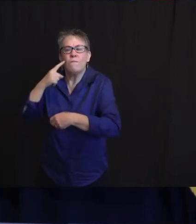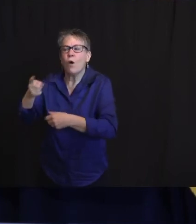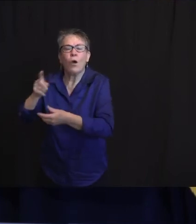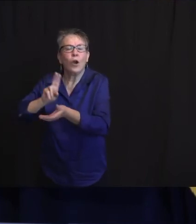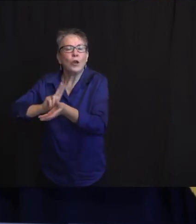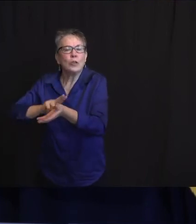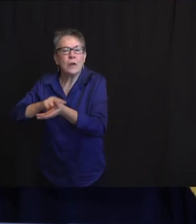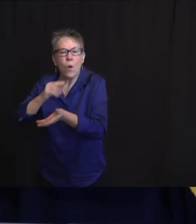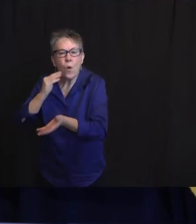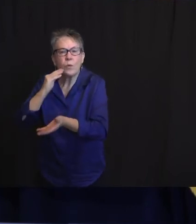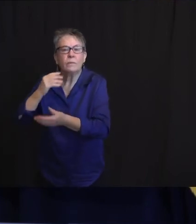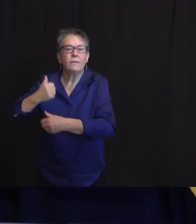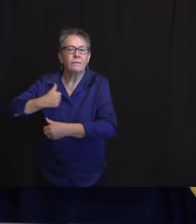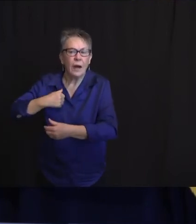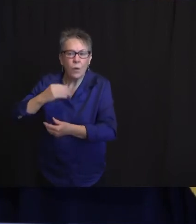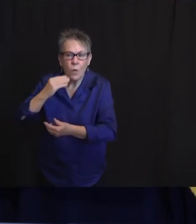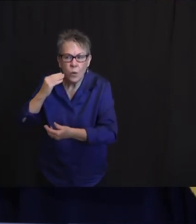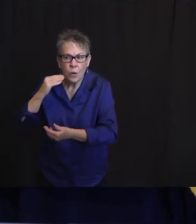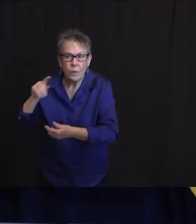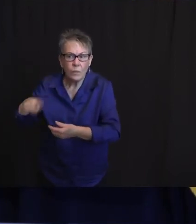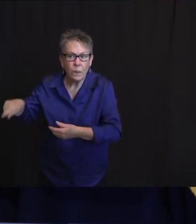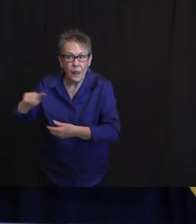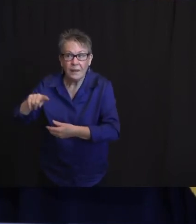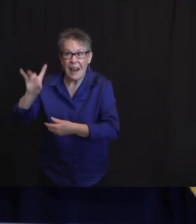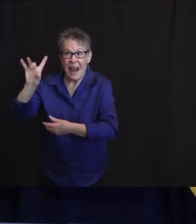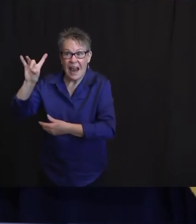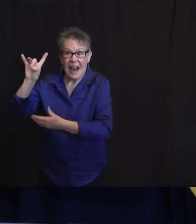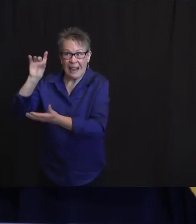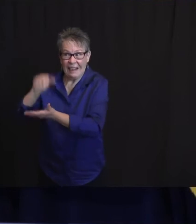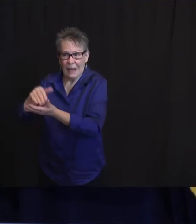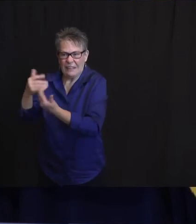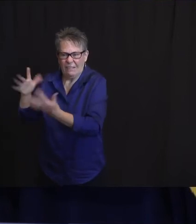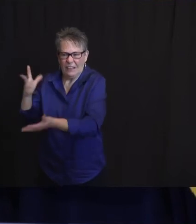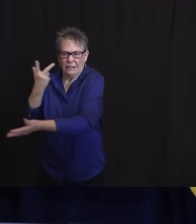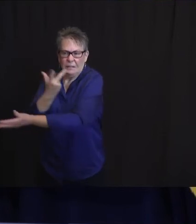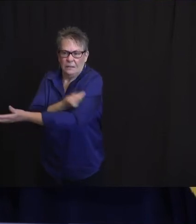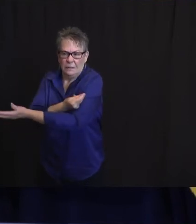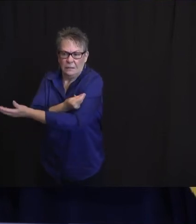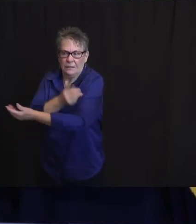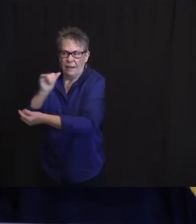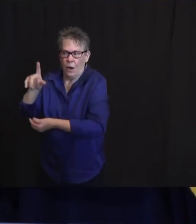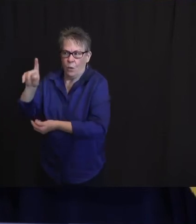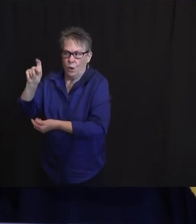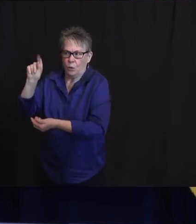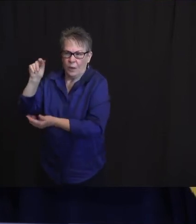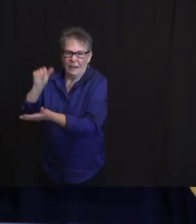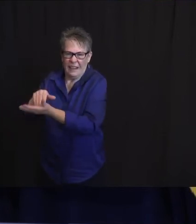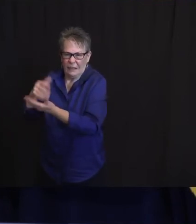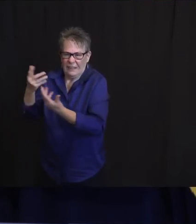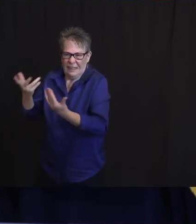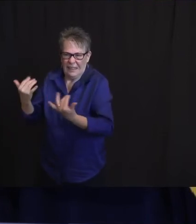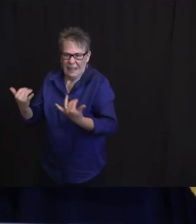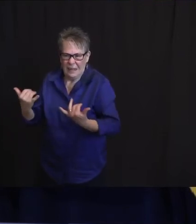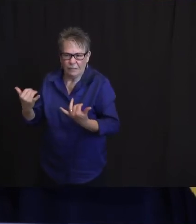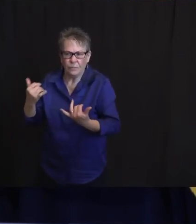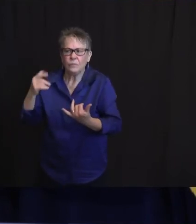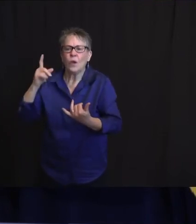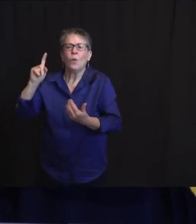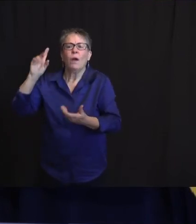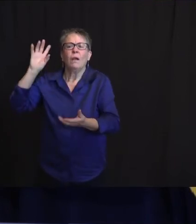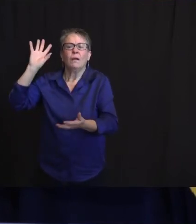and I shared that by the end of January, we expect most of long-term care to be taken care of. So we have a